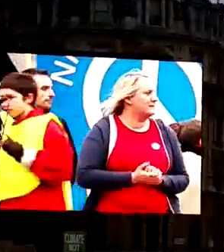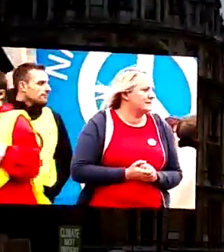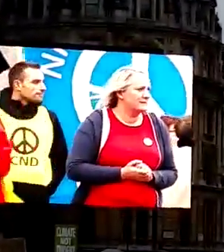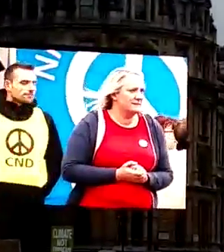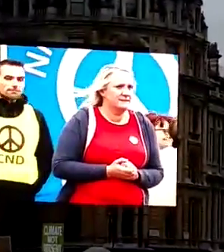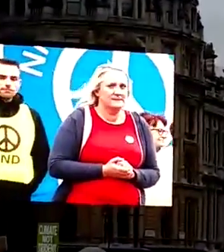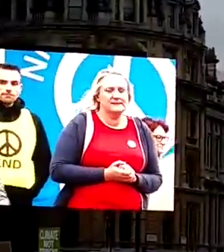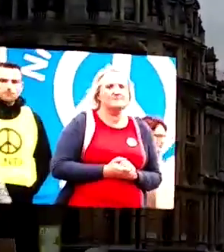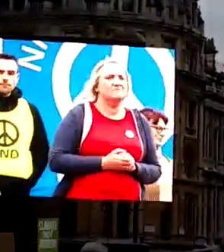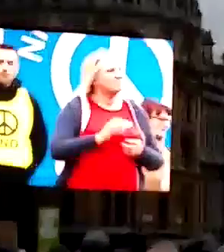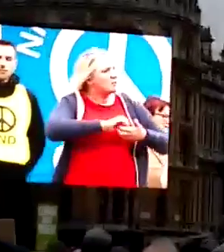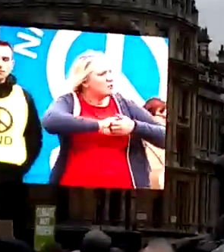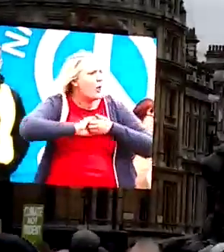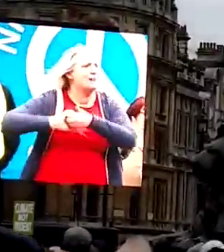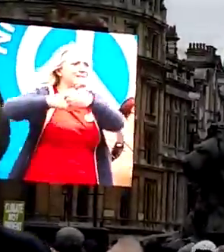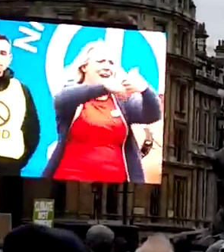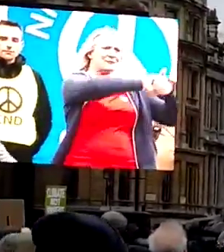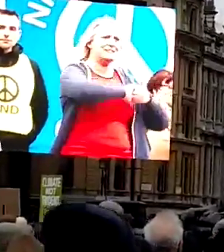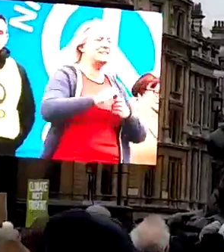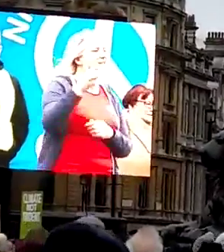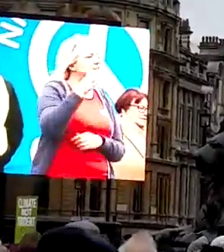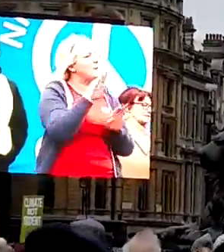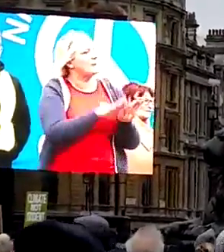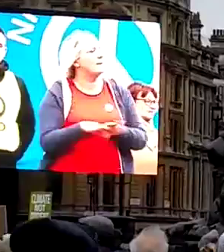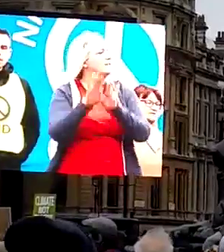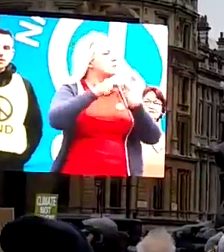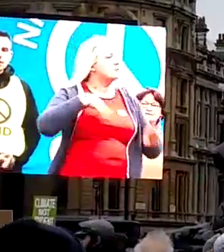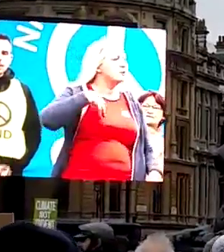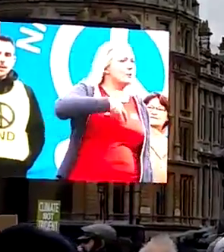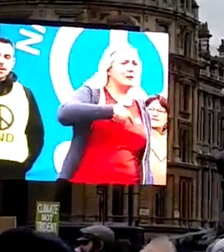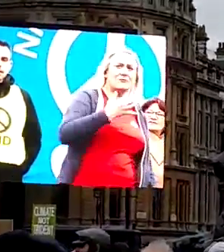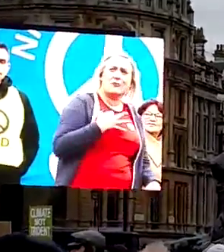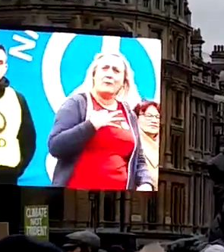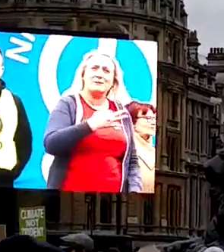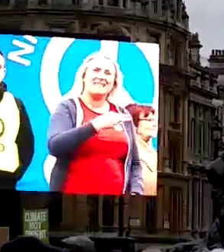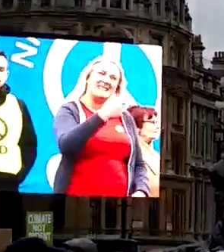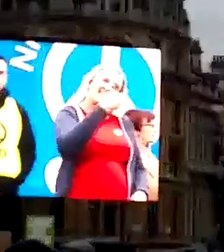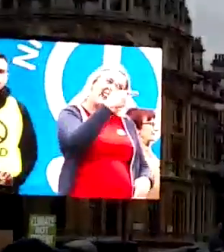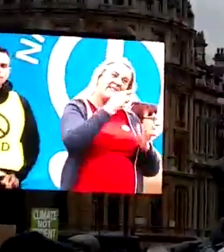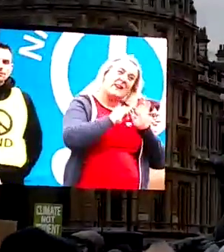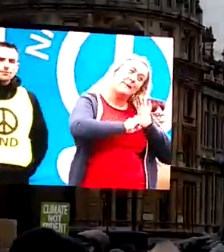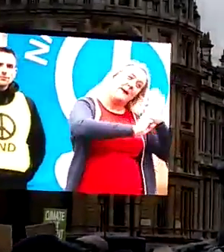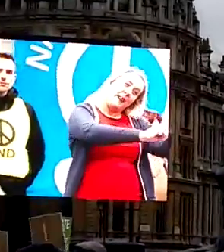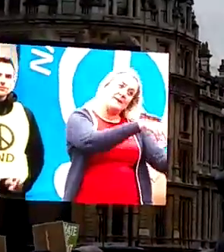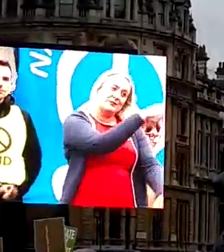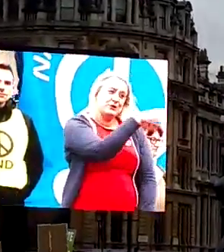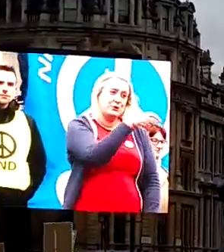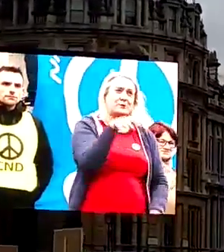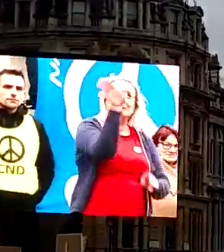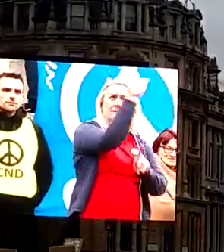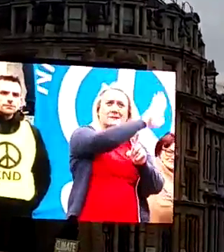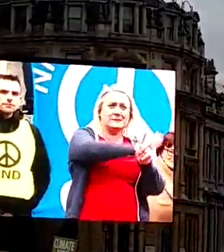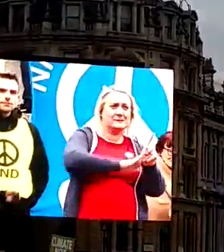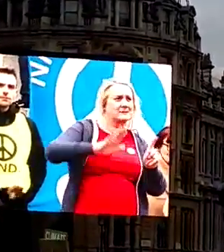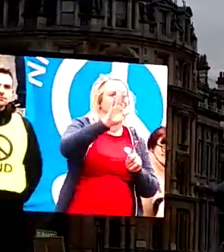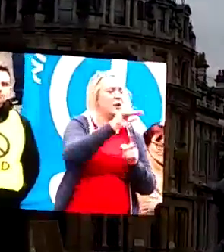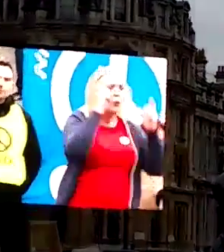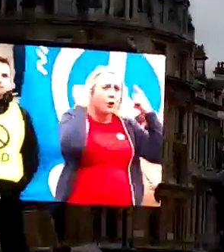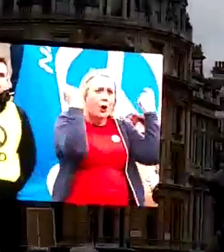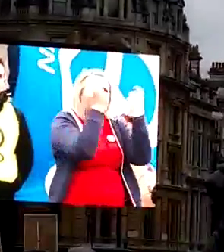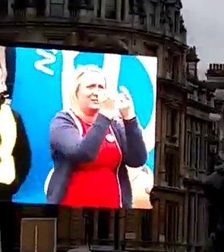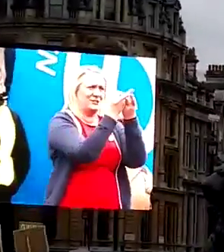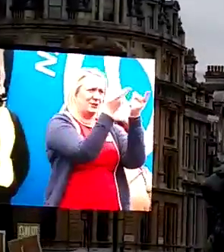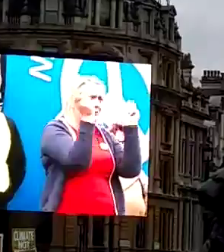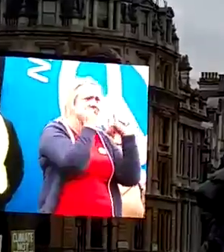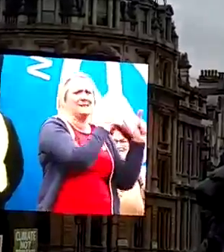Bringing solidarity from the National Union, representing 7 million students in colleges and universities